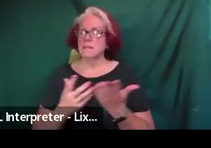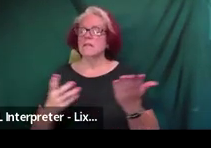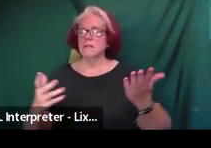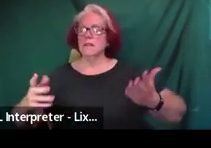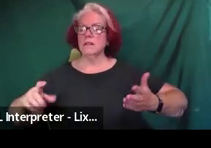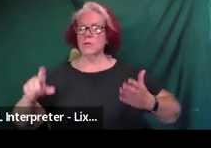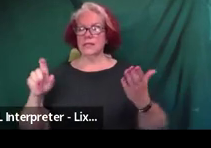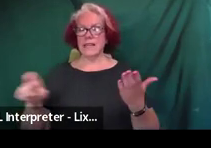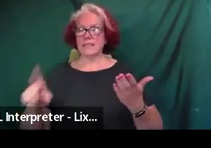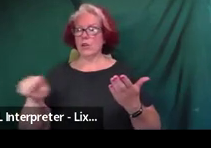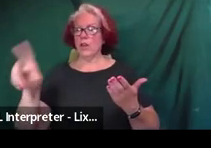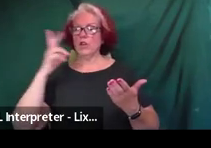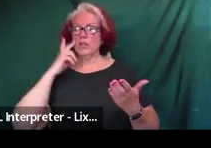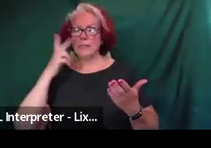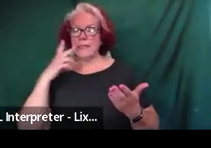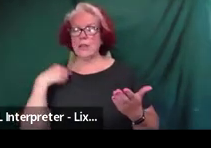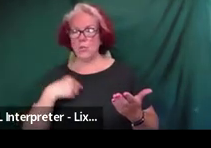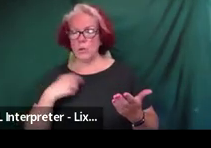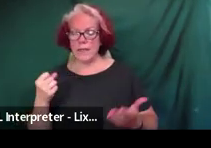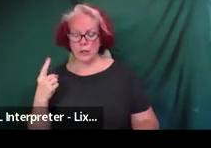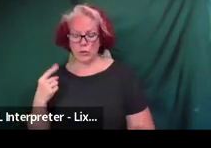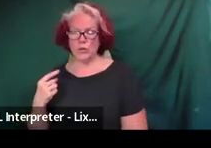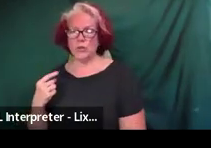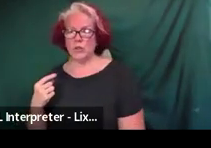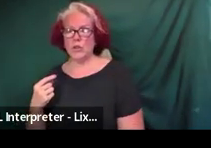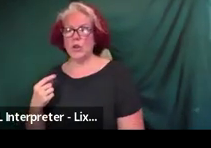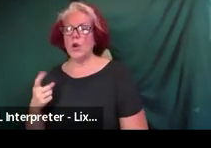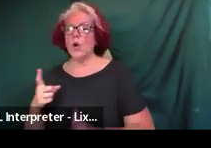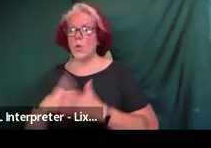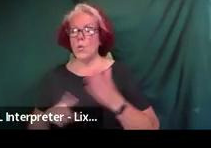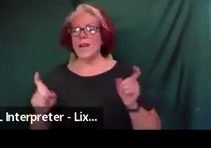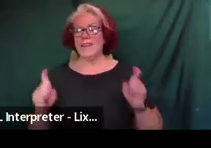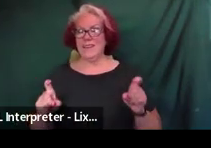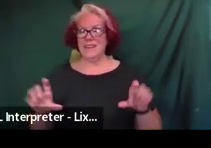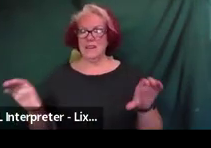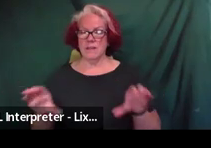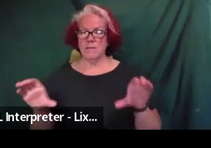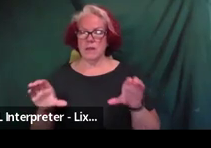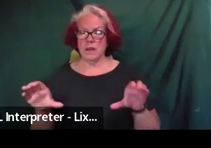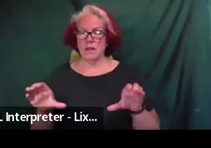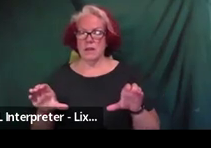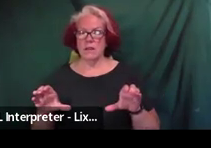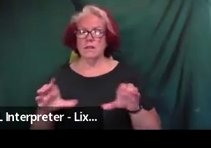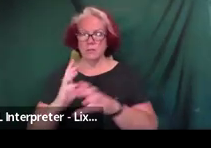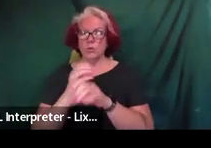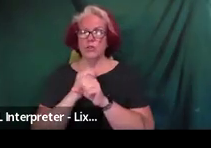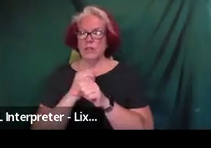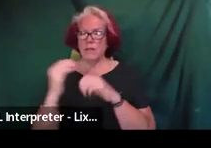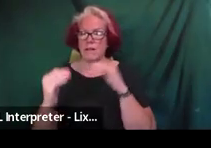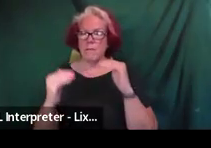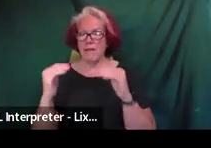they could see that we understood what needed to be done to achieve a balanced budget. It was